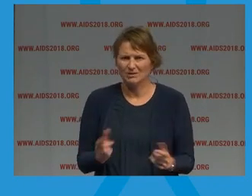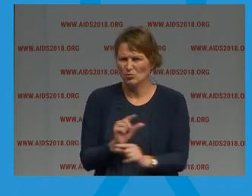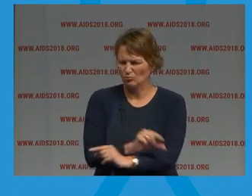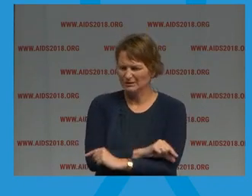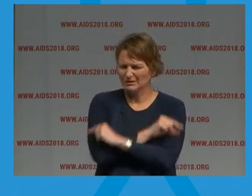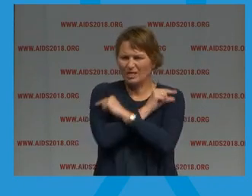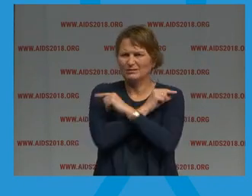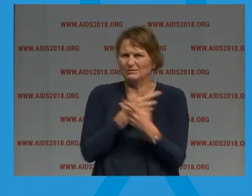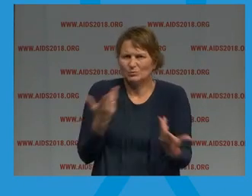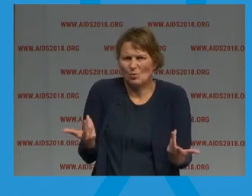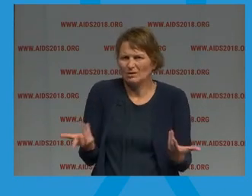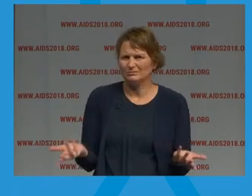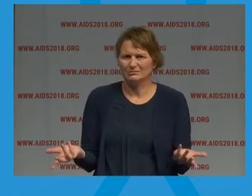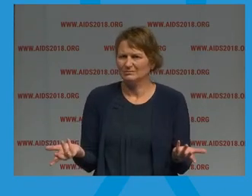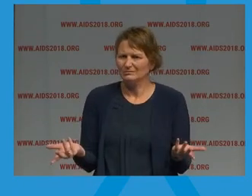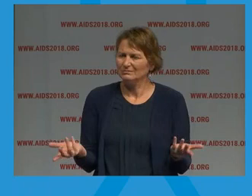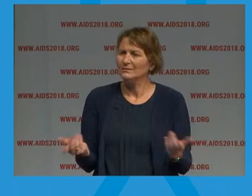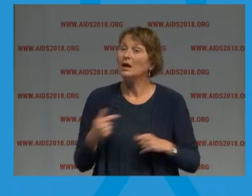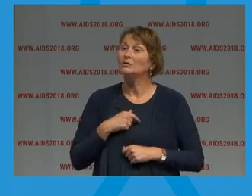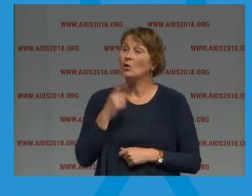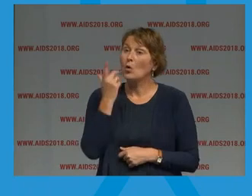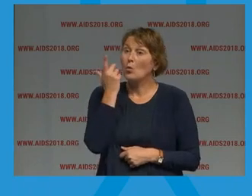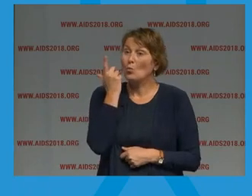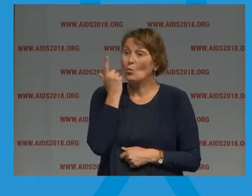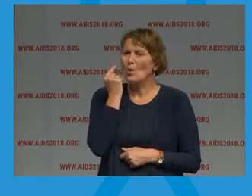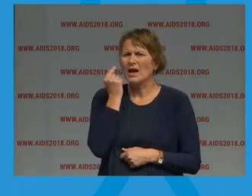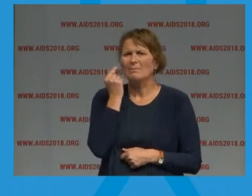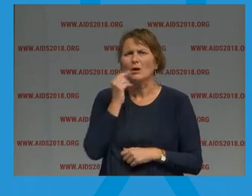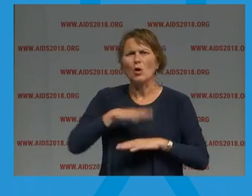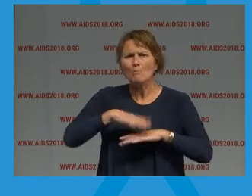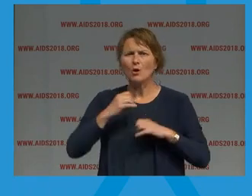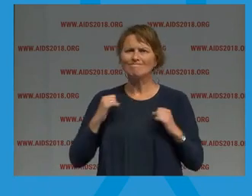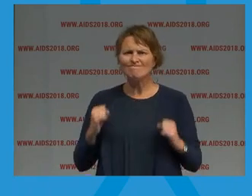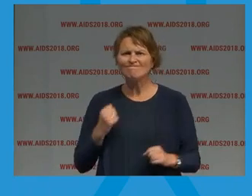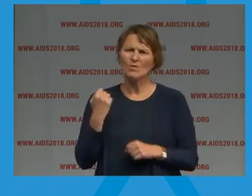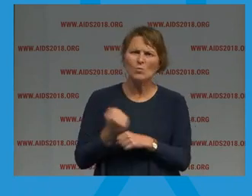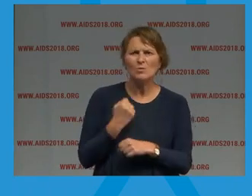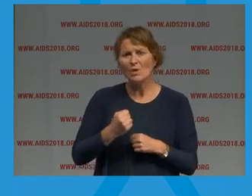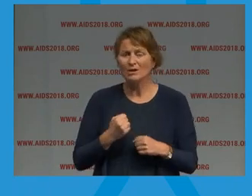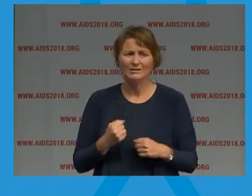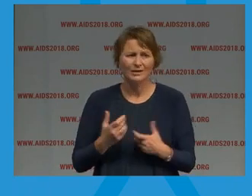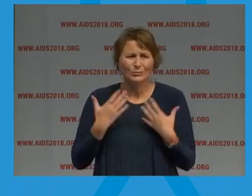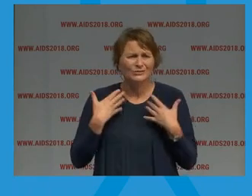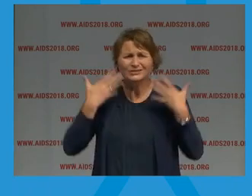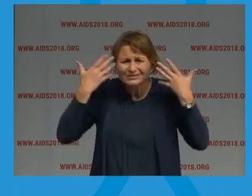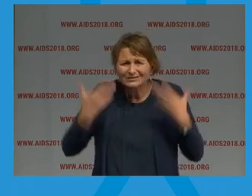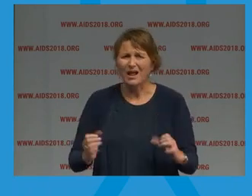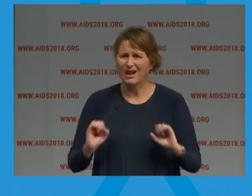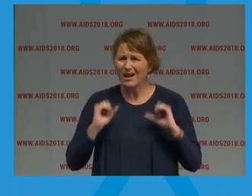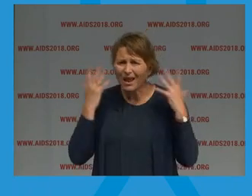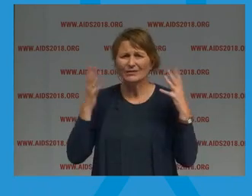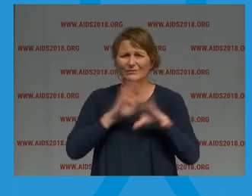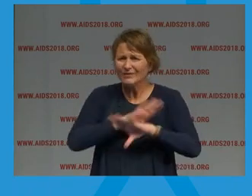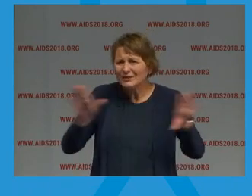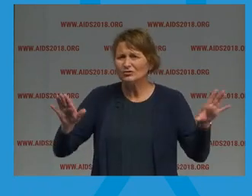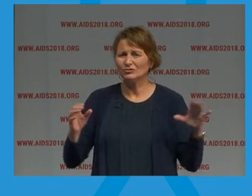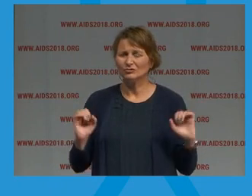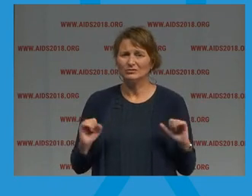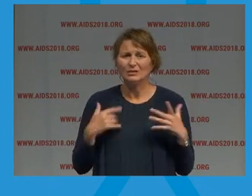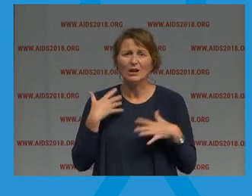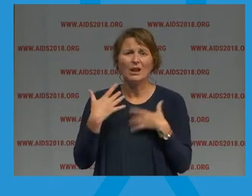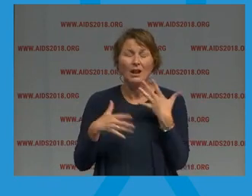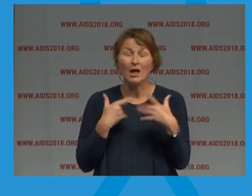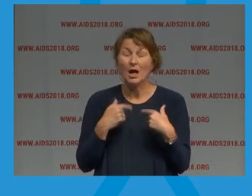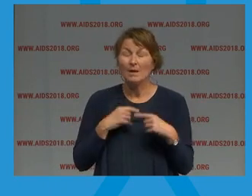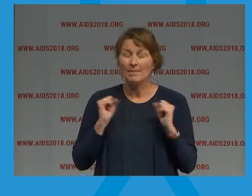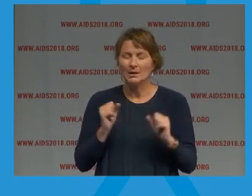should it take women extra effort to just be, you know, to just live, you know? Why must it